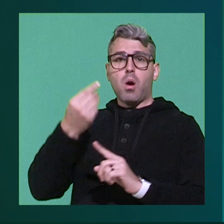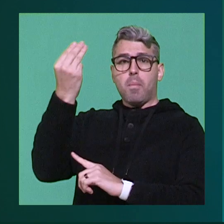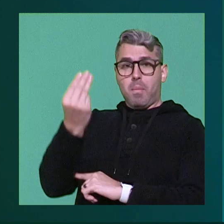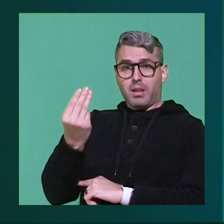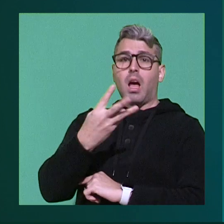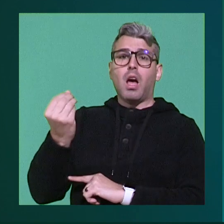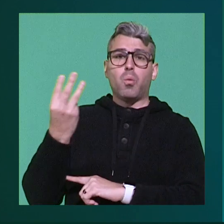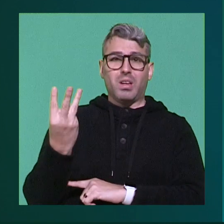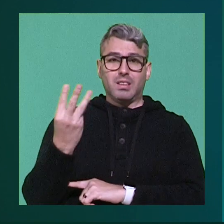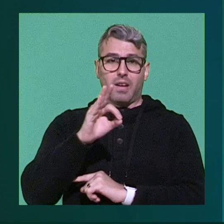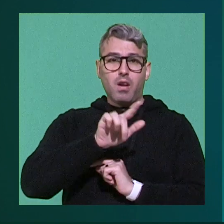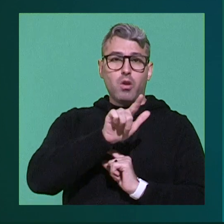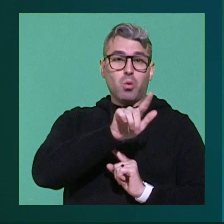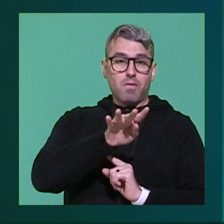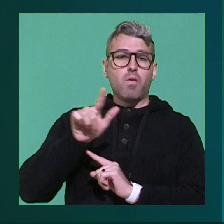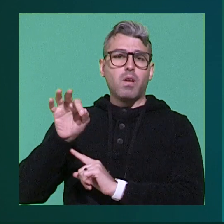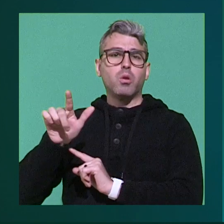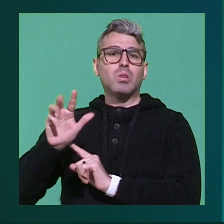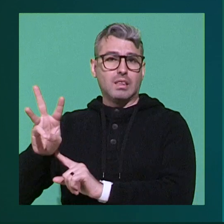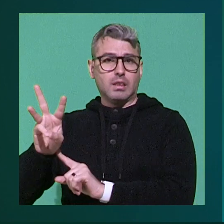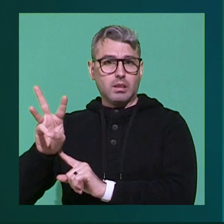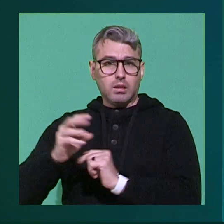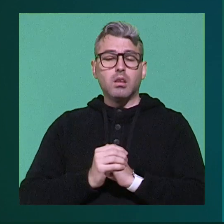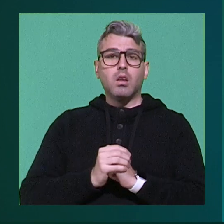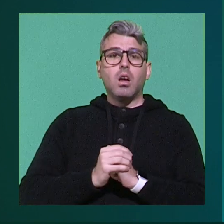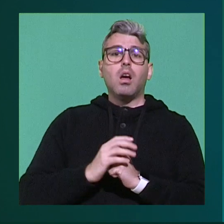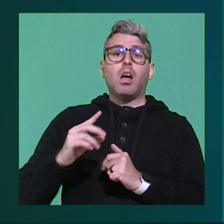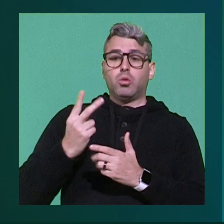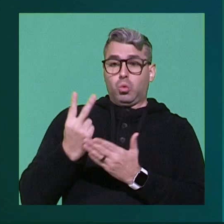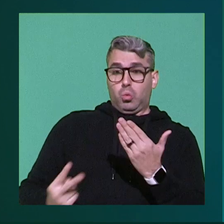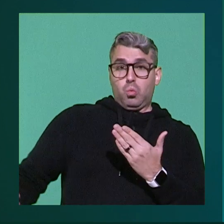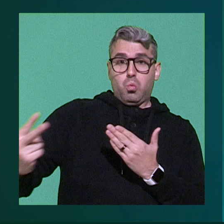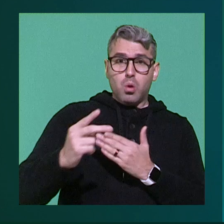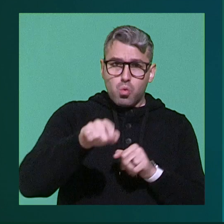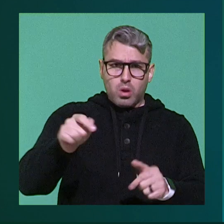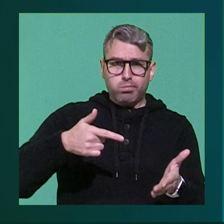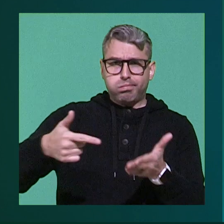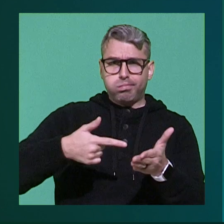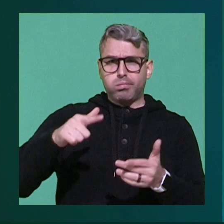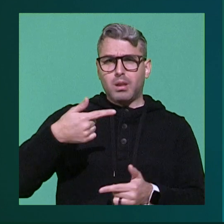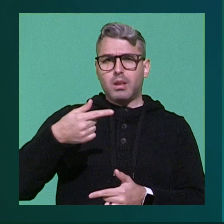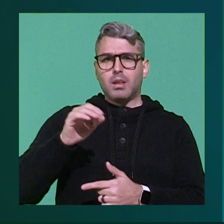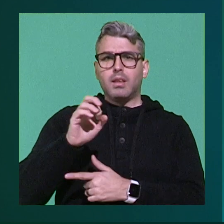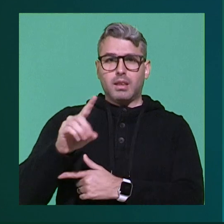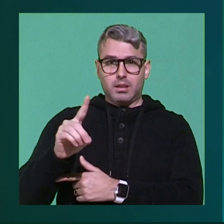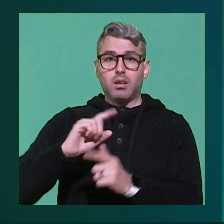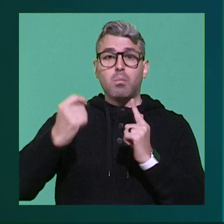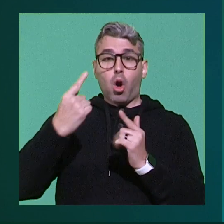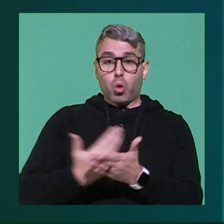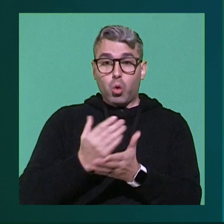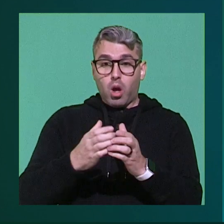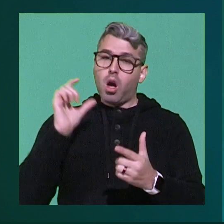Wednesday, February 24th and 26th. In the following 2 weeks, Mudders can glaze, but there will be no new clay work until Term 4